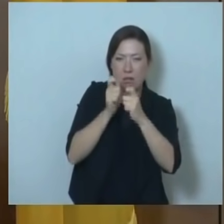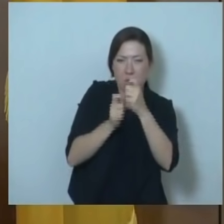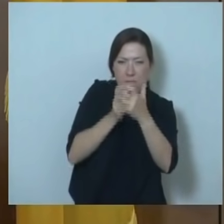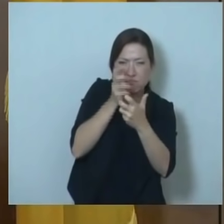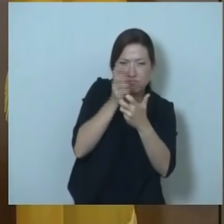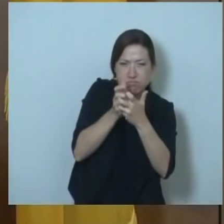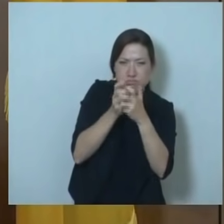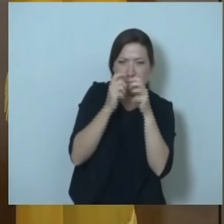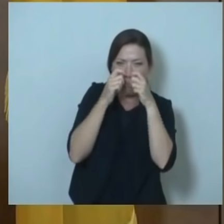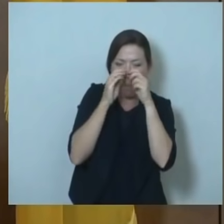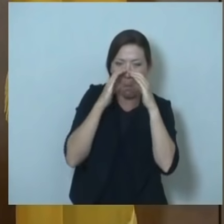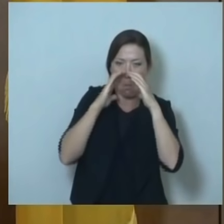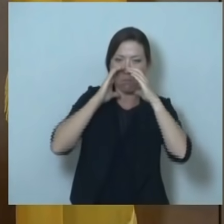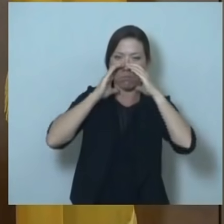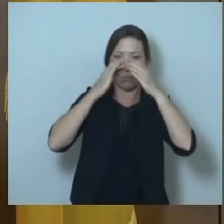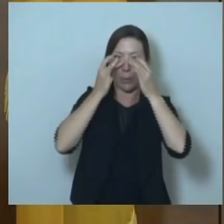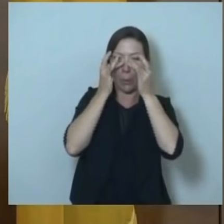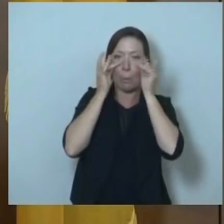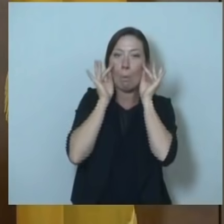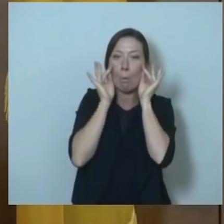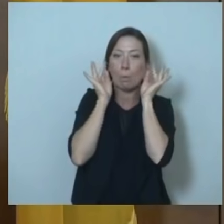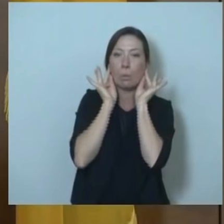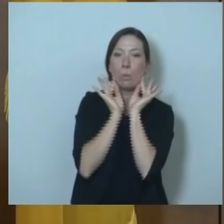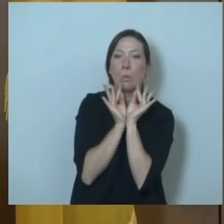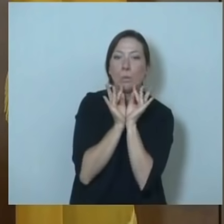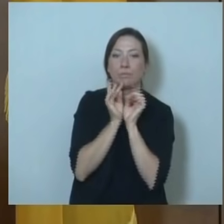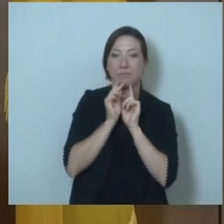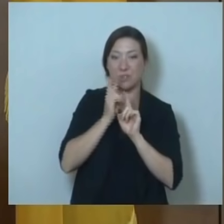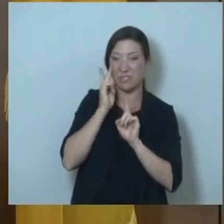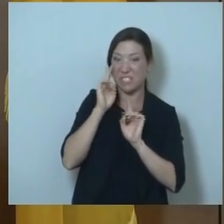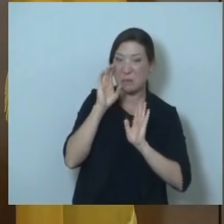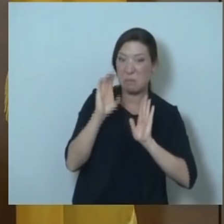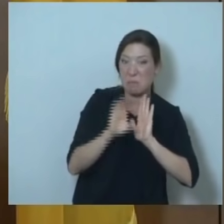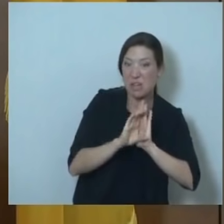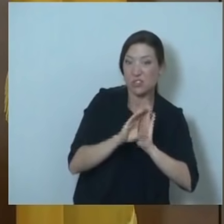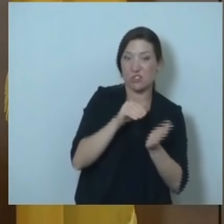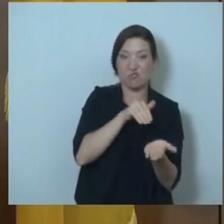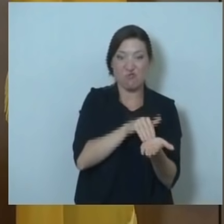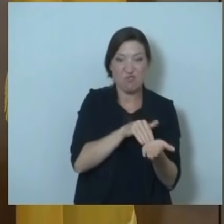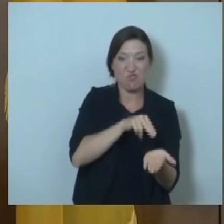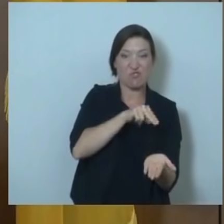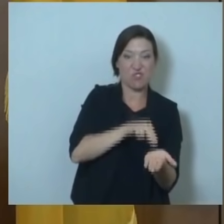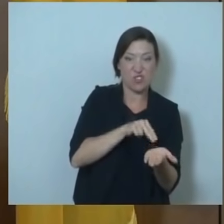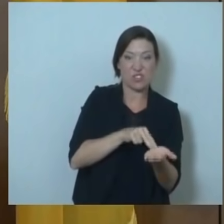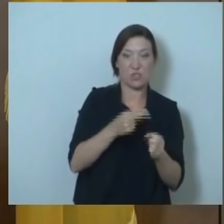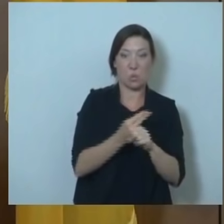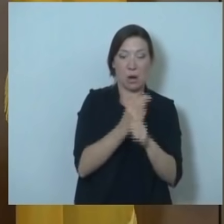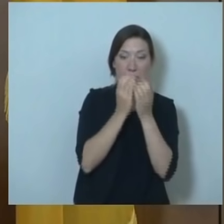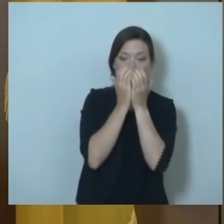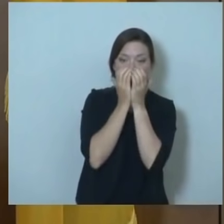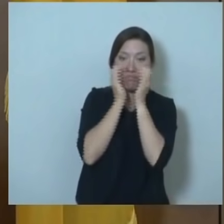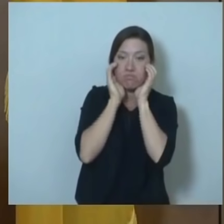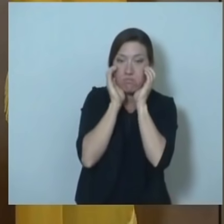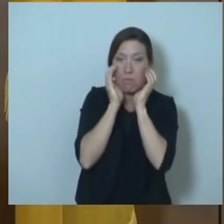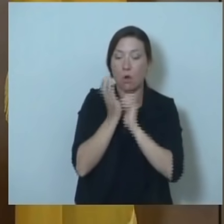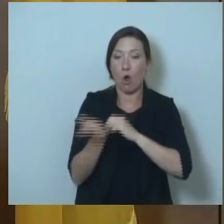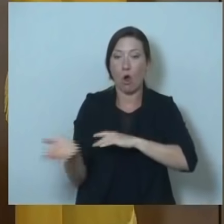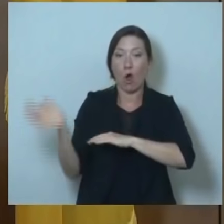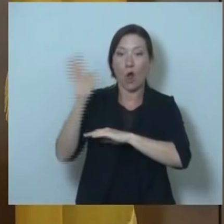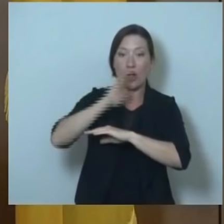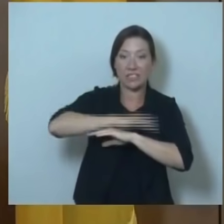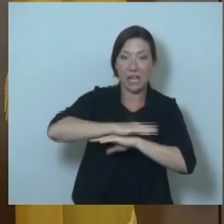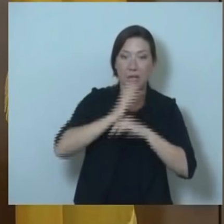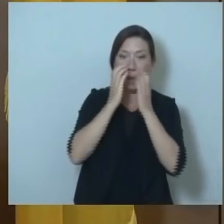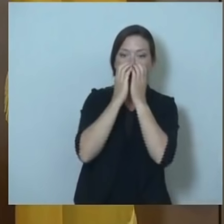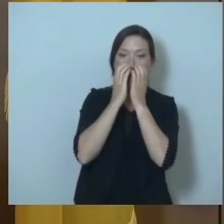seen photos of healthcare workers and first responders who wear them all day, and they literally make an indentation in your